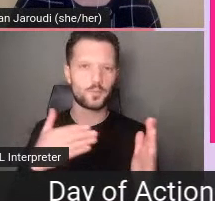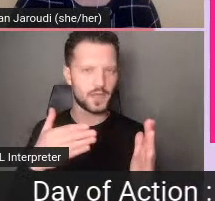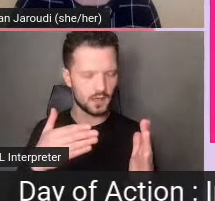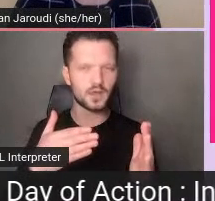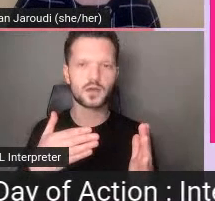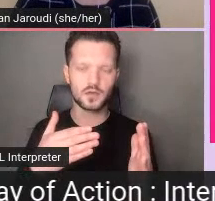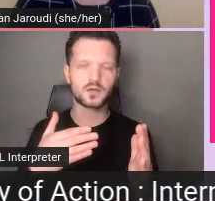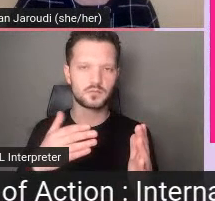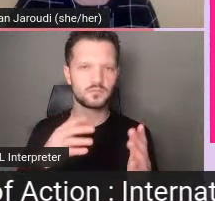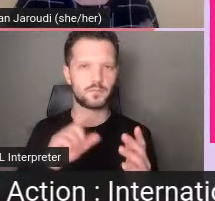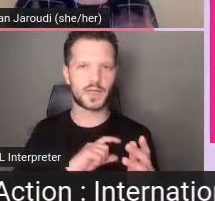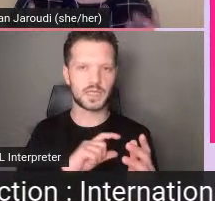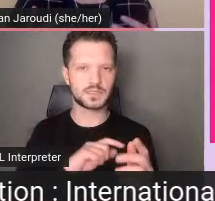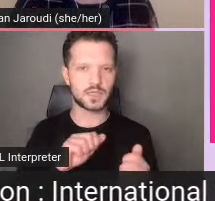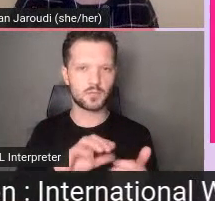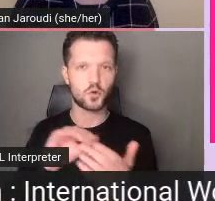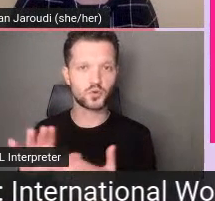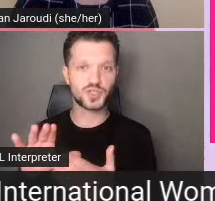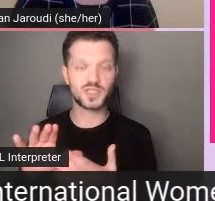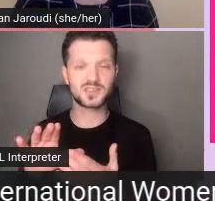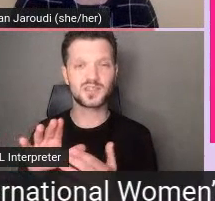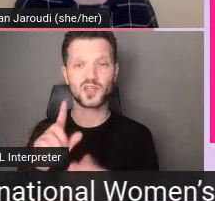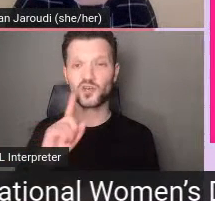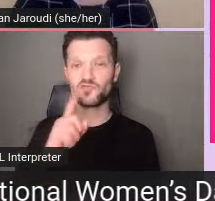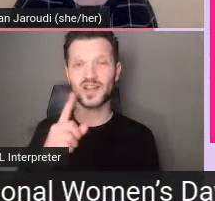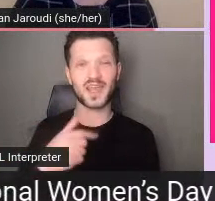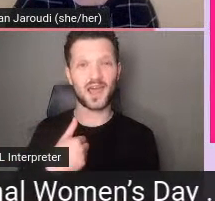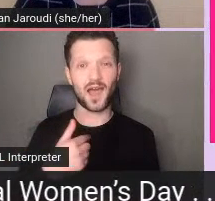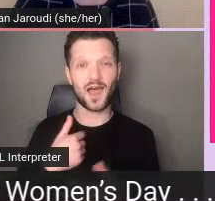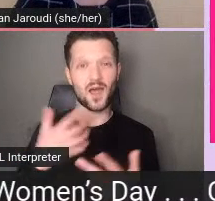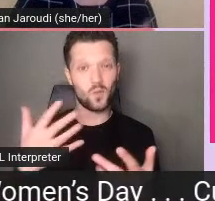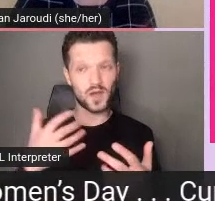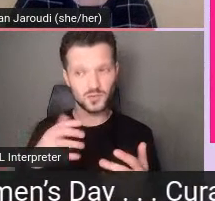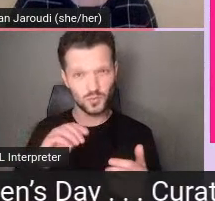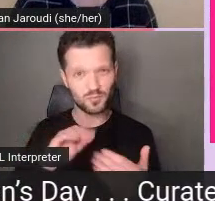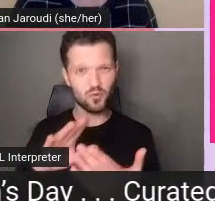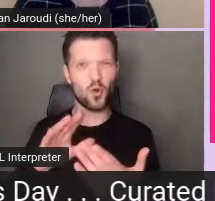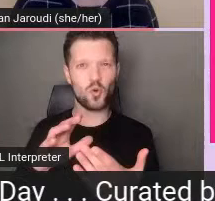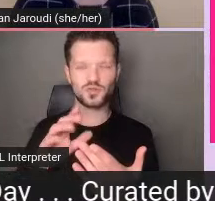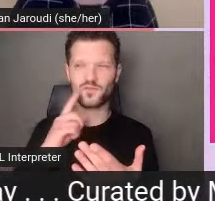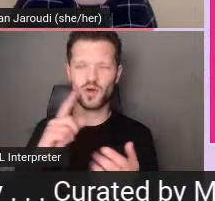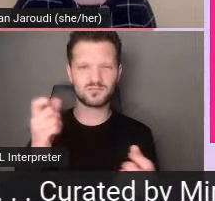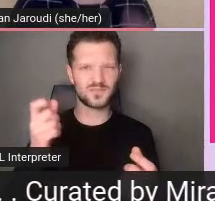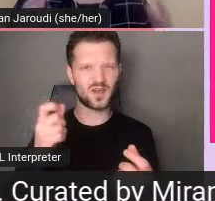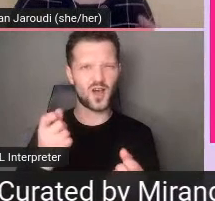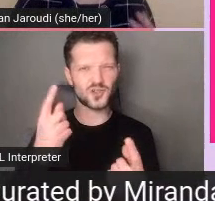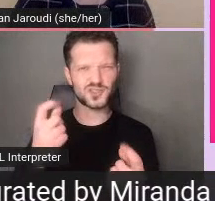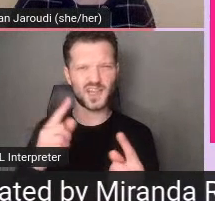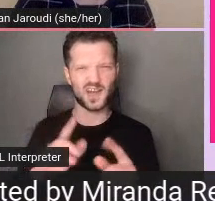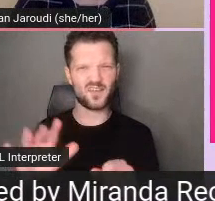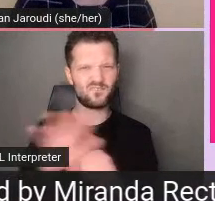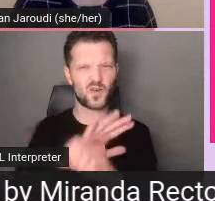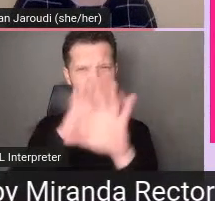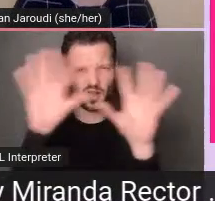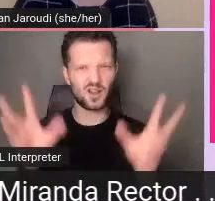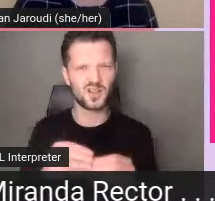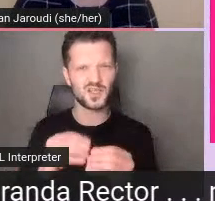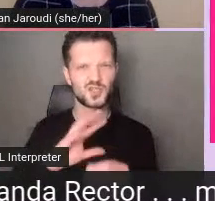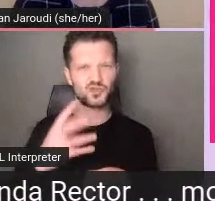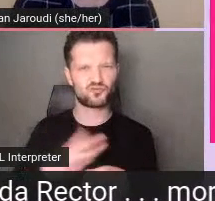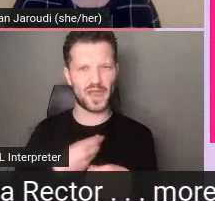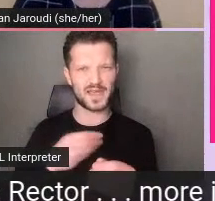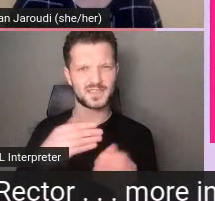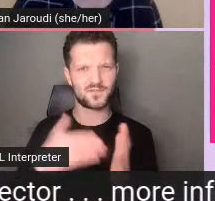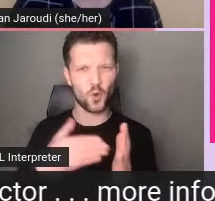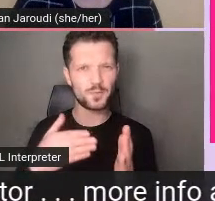advocacy brief is the need to approach these issues with an understanding of systemic transphobia and the pervasive impact that it has on the